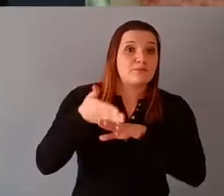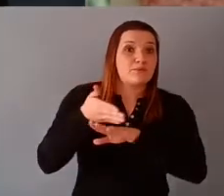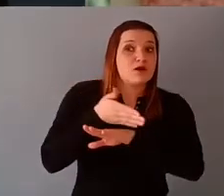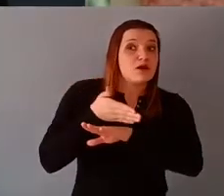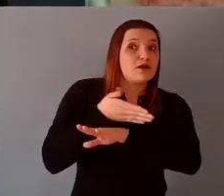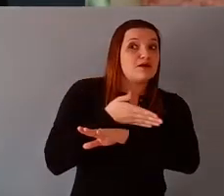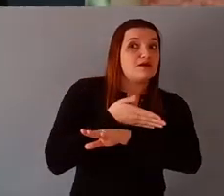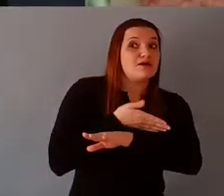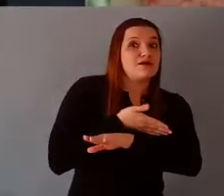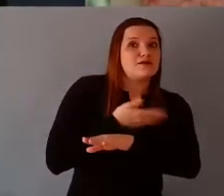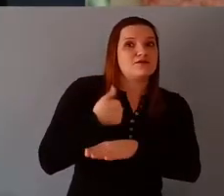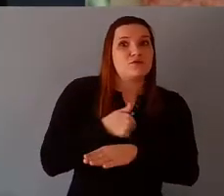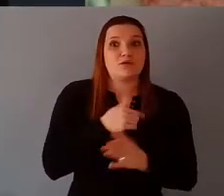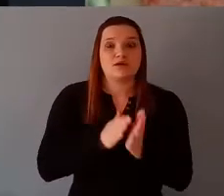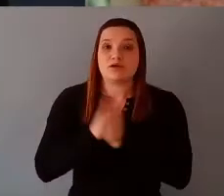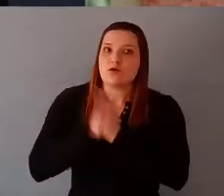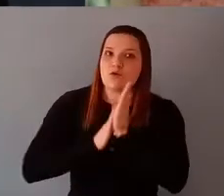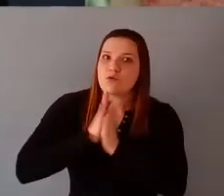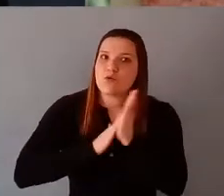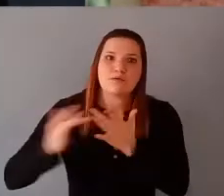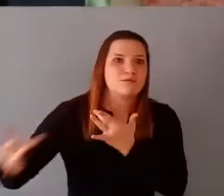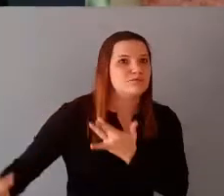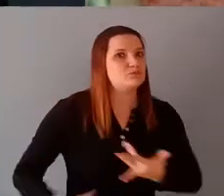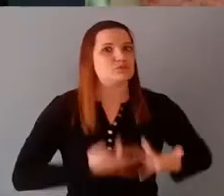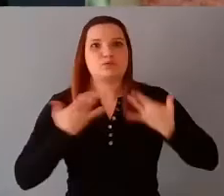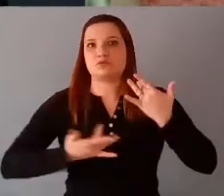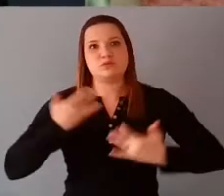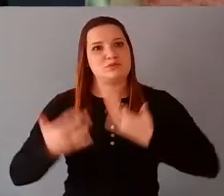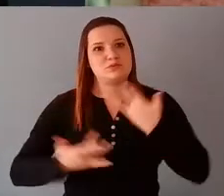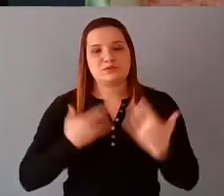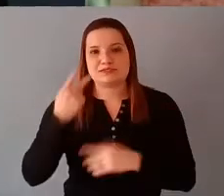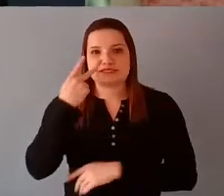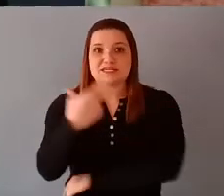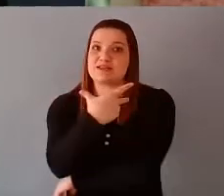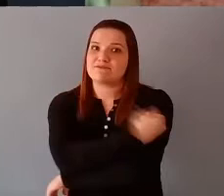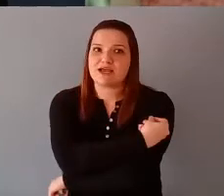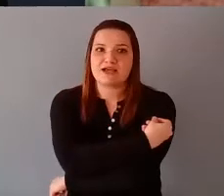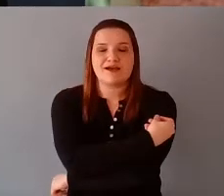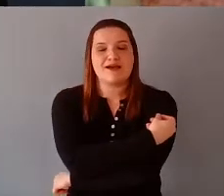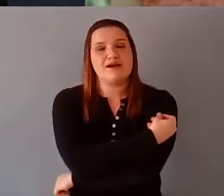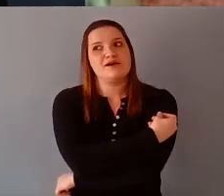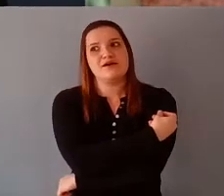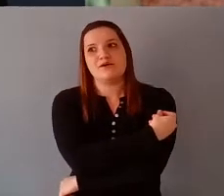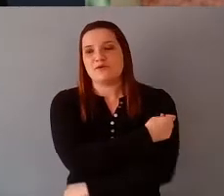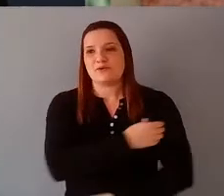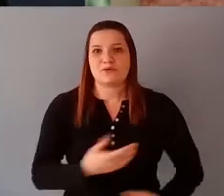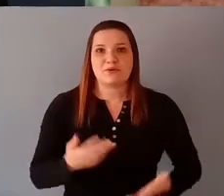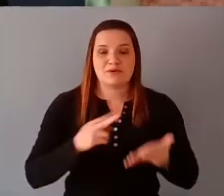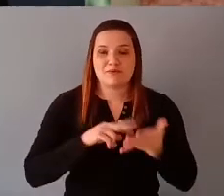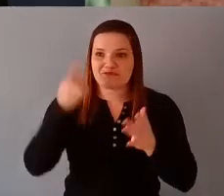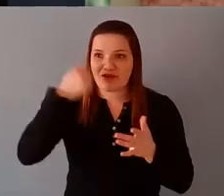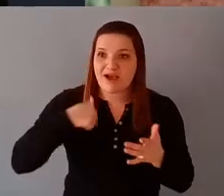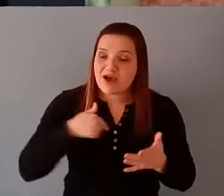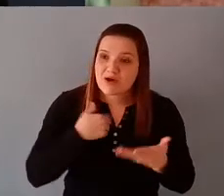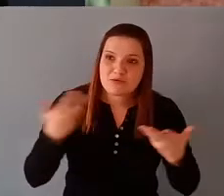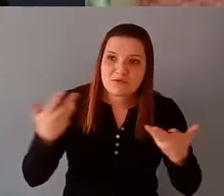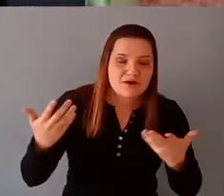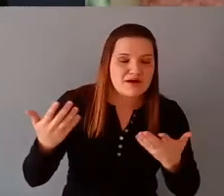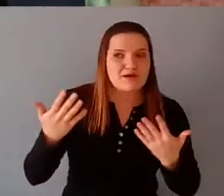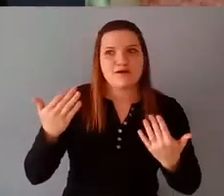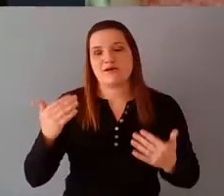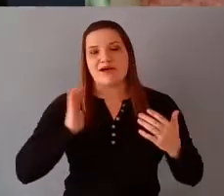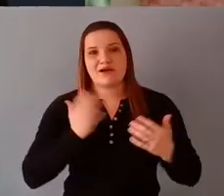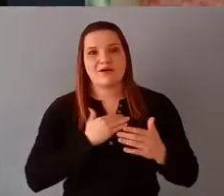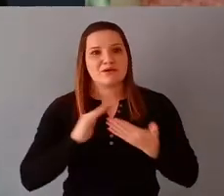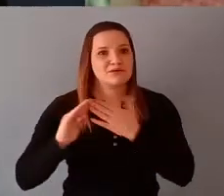We couldn't be more excited about the arrival of the vaccine and what that potentially means for our